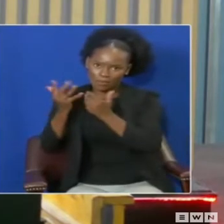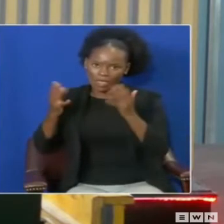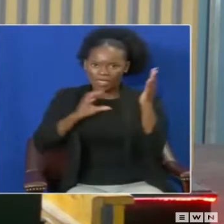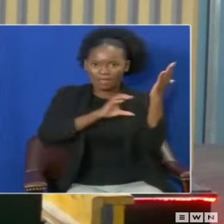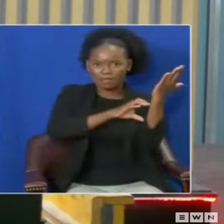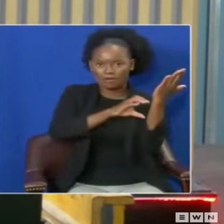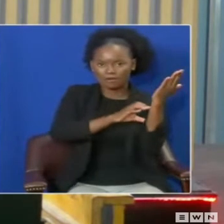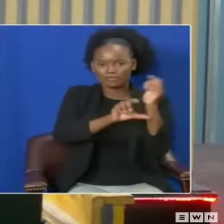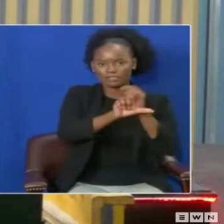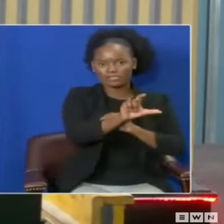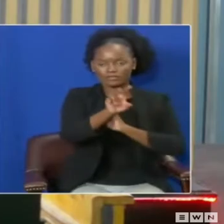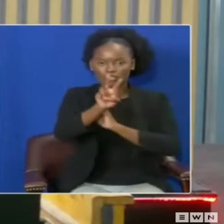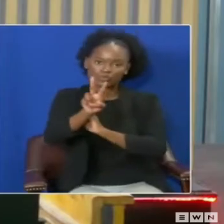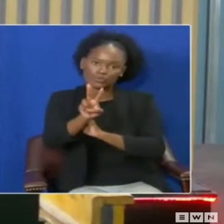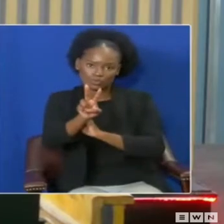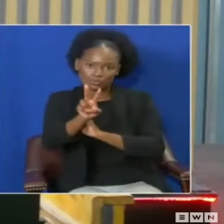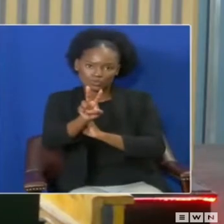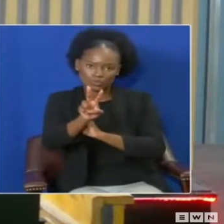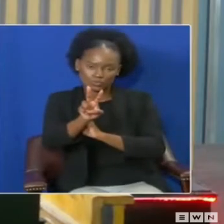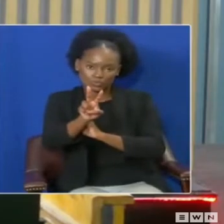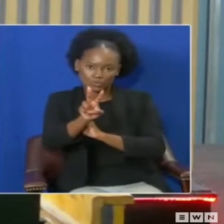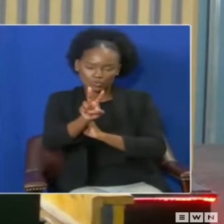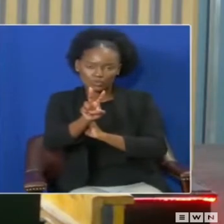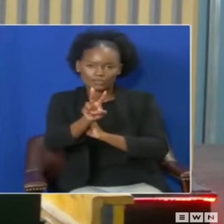72 of the statement.